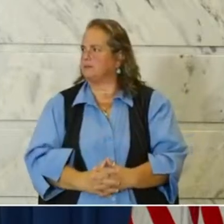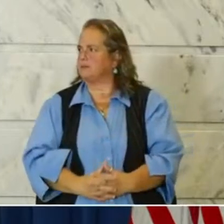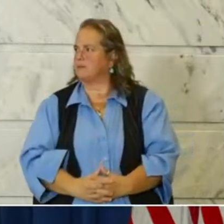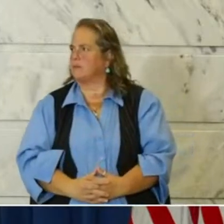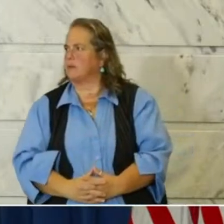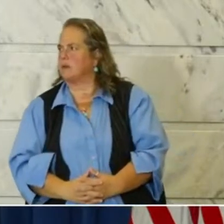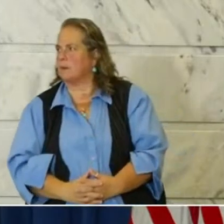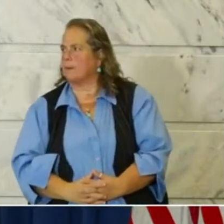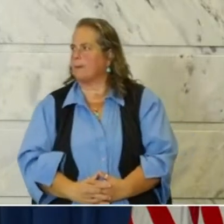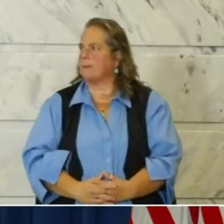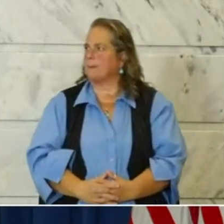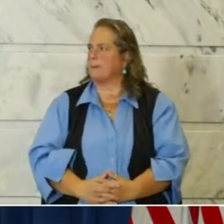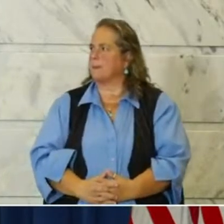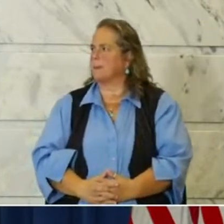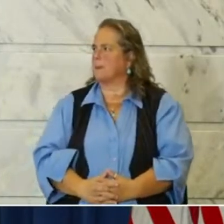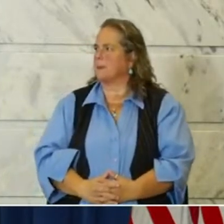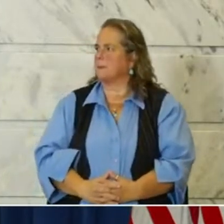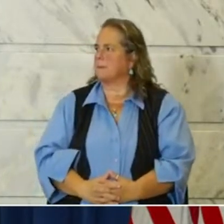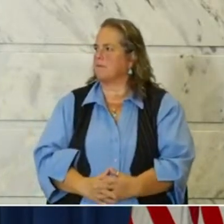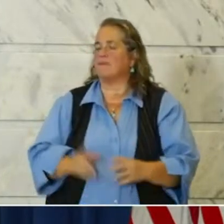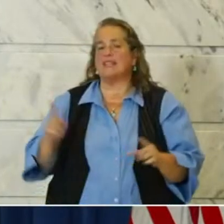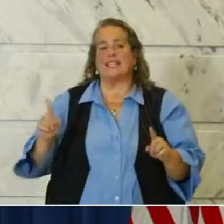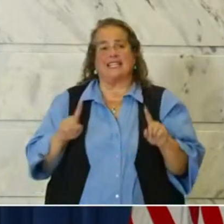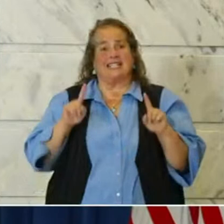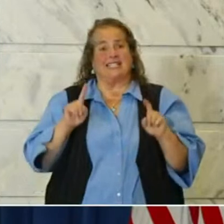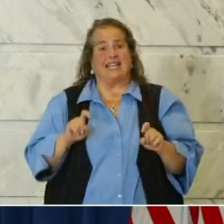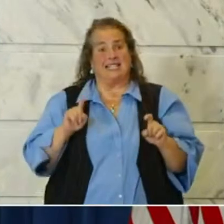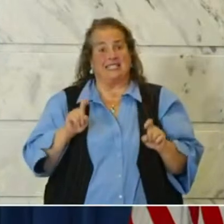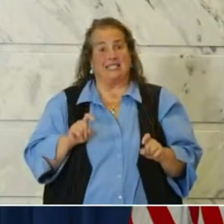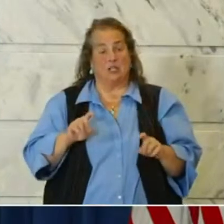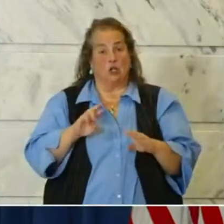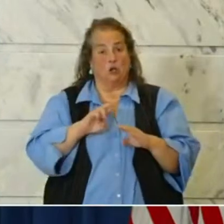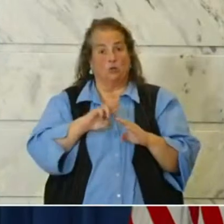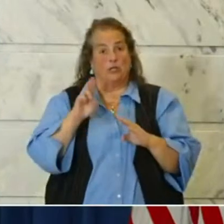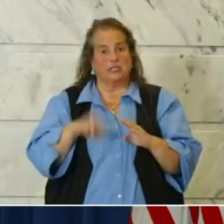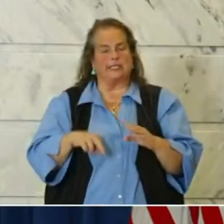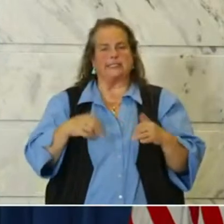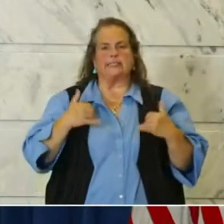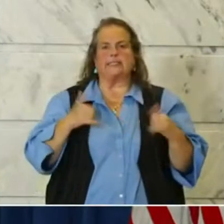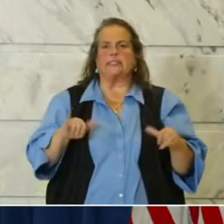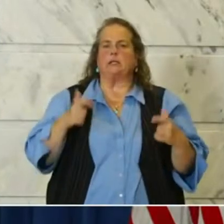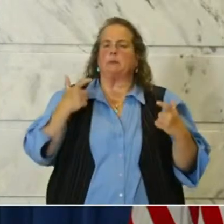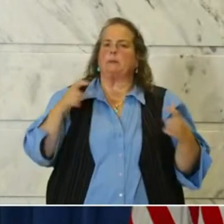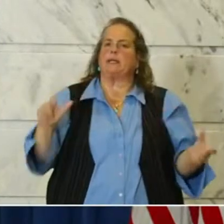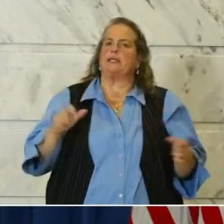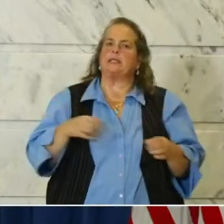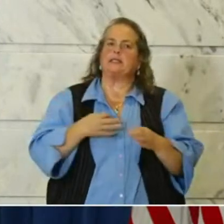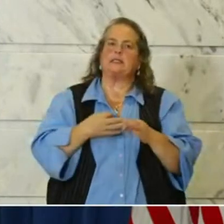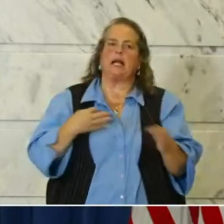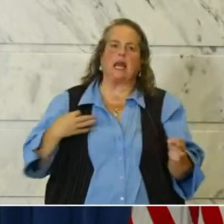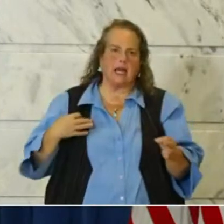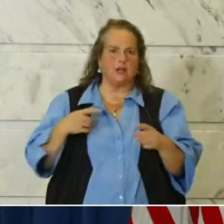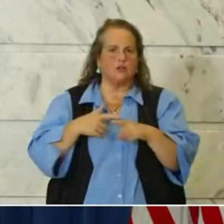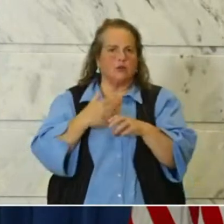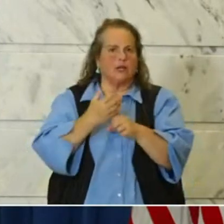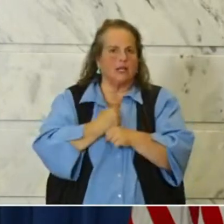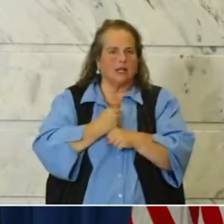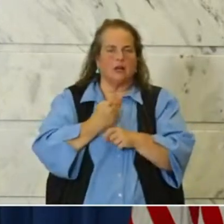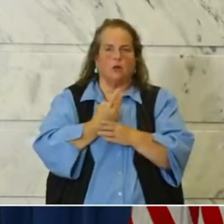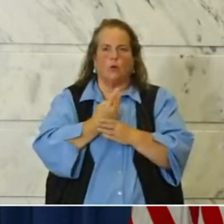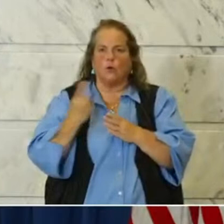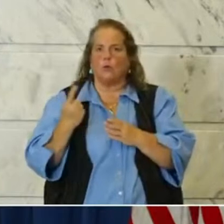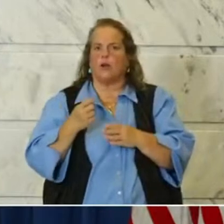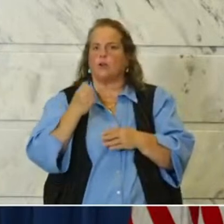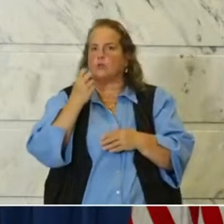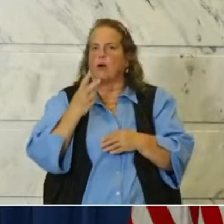testing, there continue to be significant delays in getting results, a week to 12, 14 days. Can you speak to that?